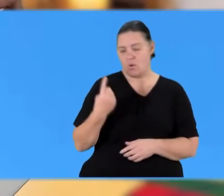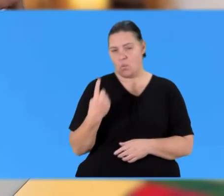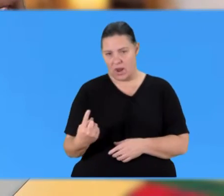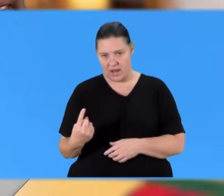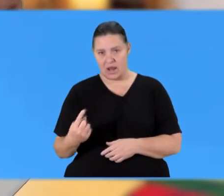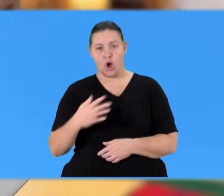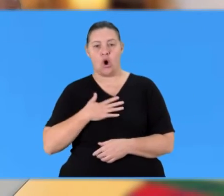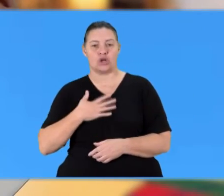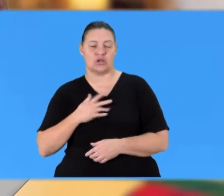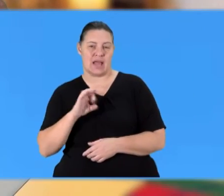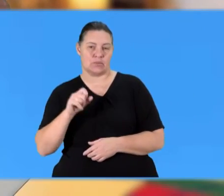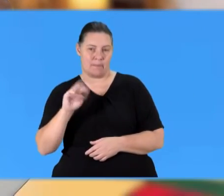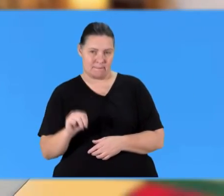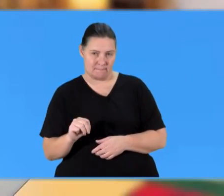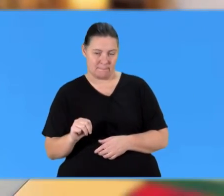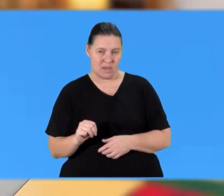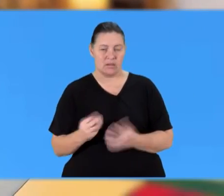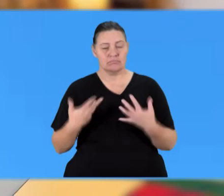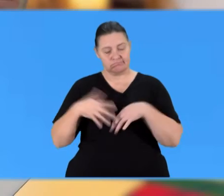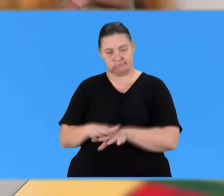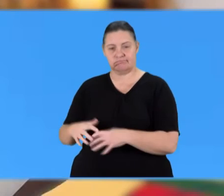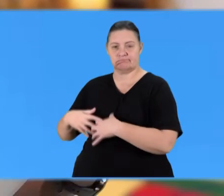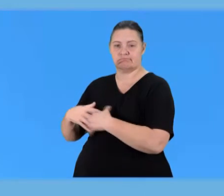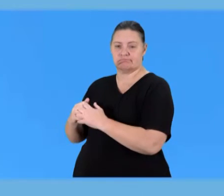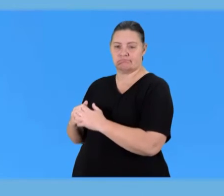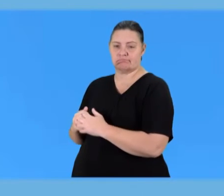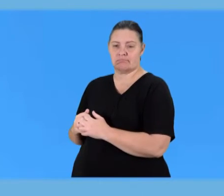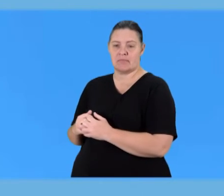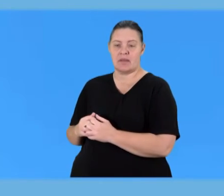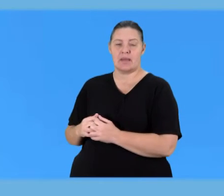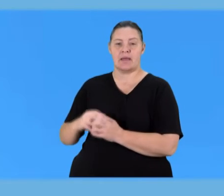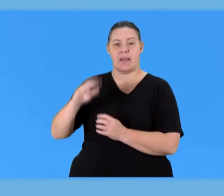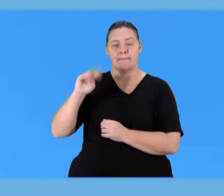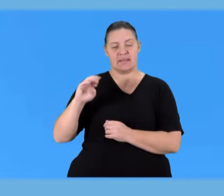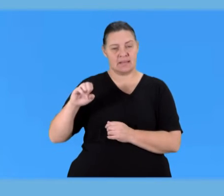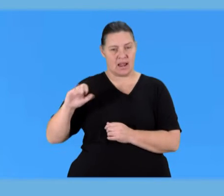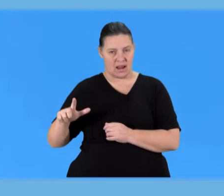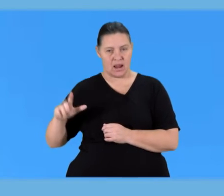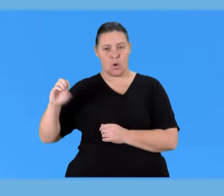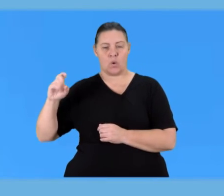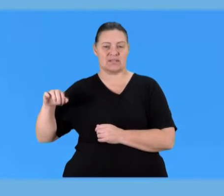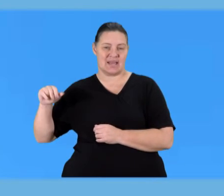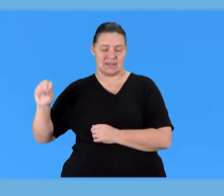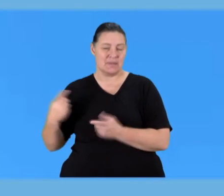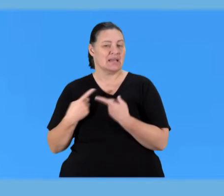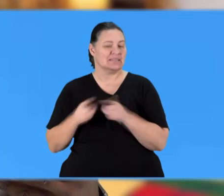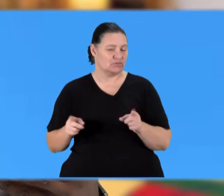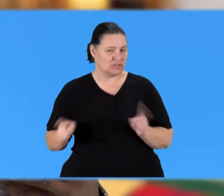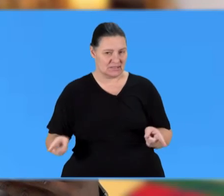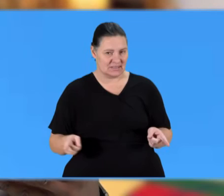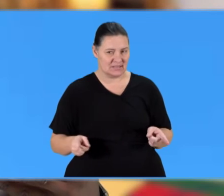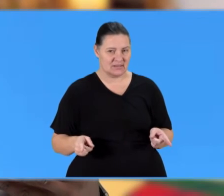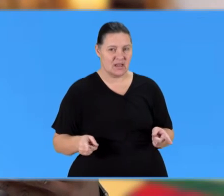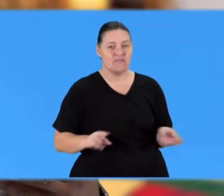will be 1 oxygen atom. So when they react together, they are going to form our metal oxide, which is different if